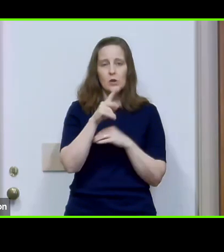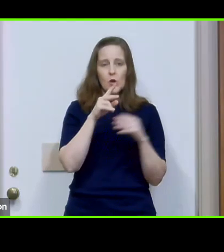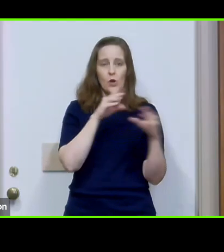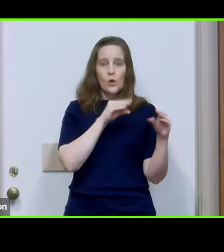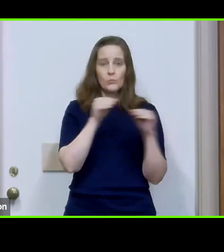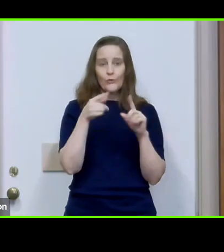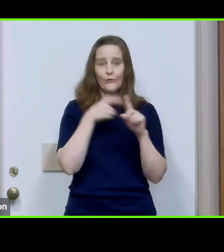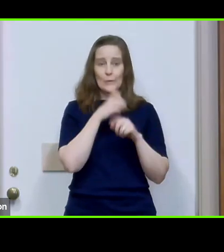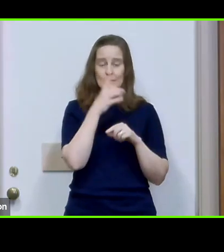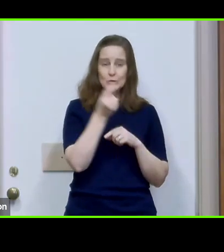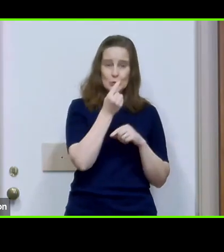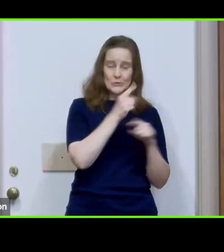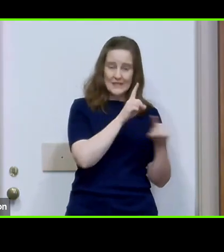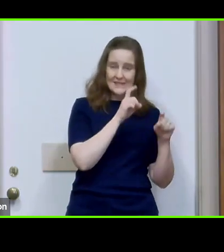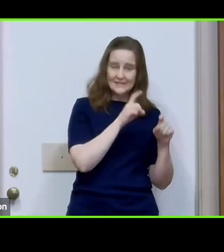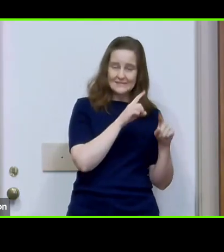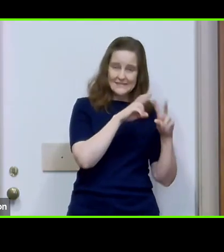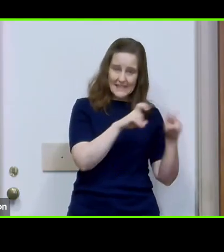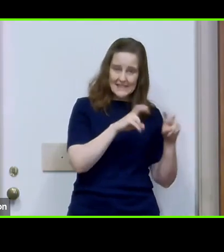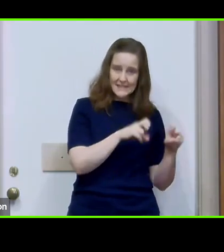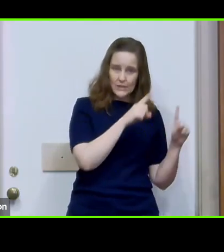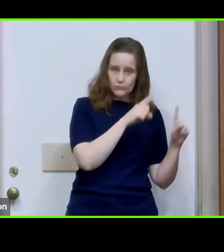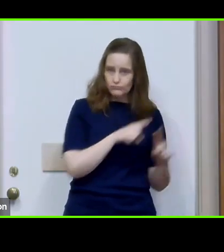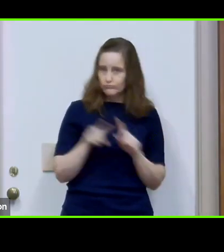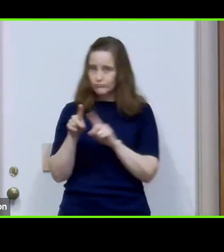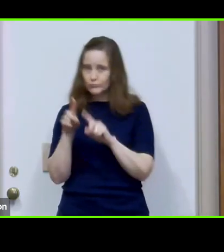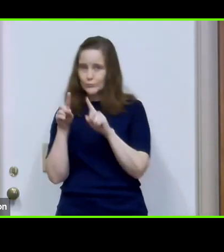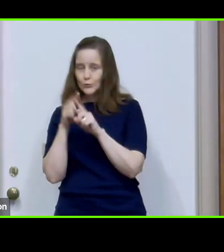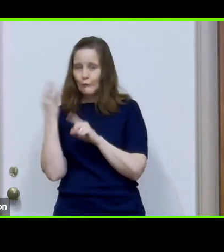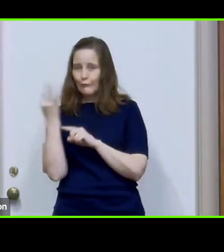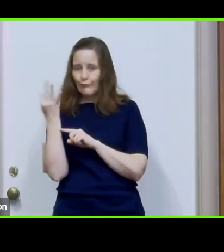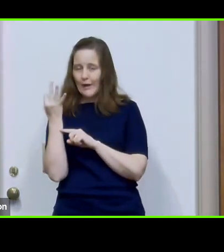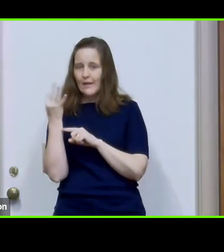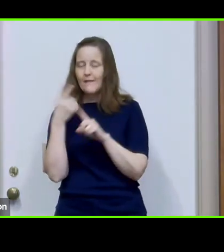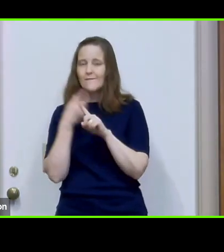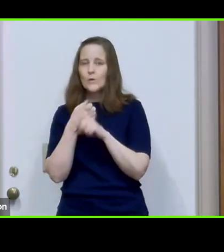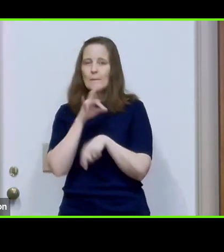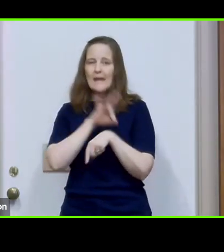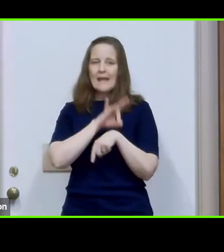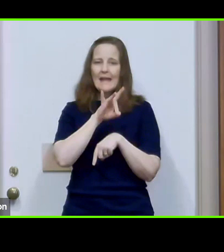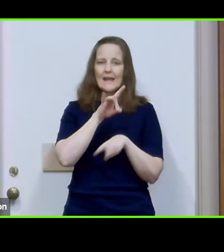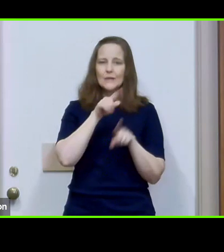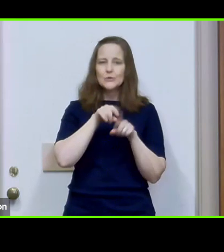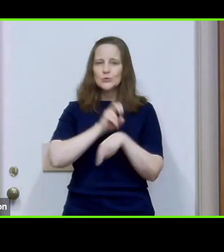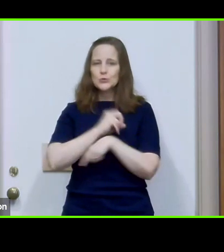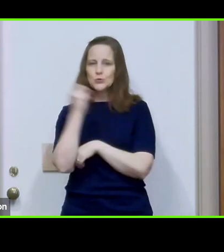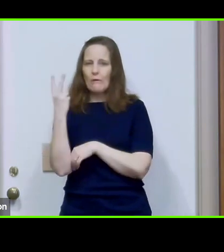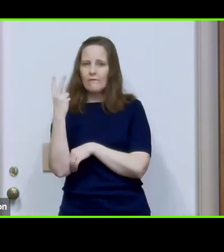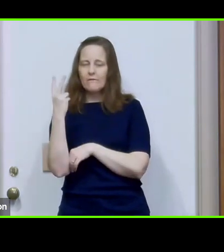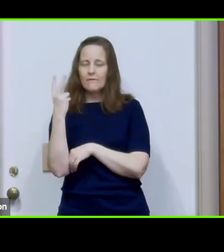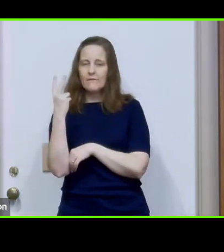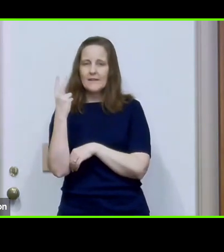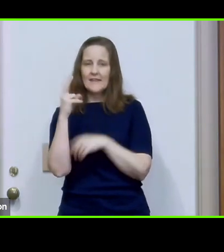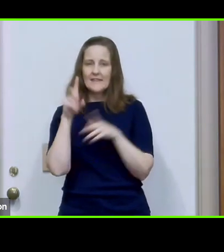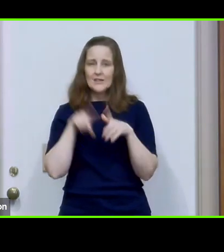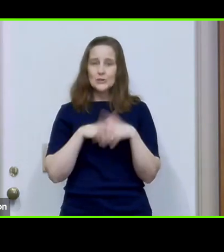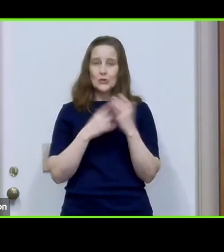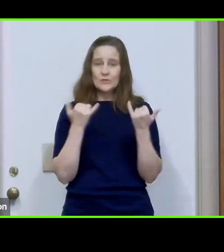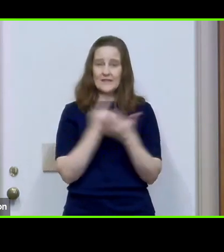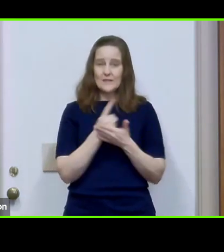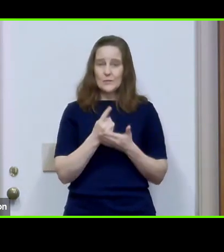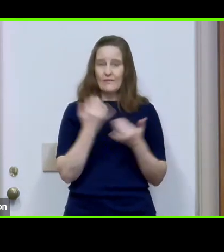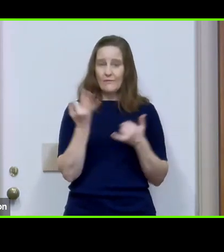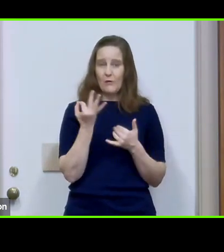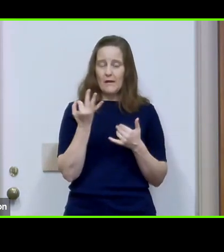have right now from 8 to noon to Friday testings from 8 to 12. So that actually kicks off this Friday. We've only agreed